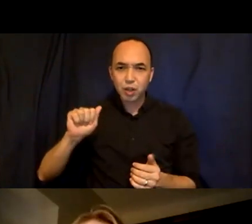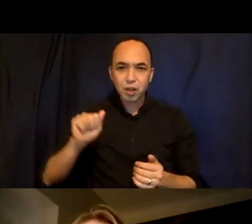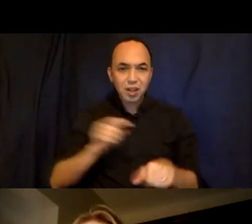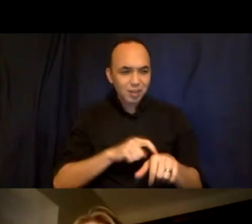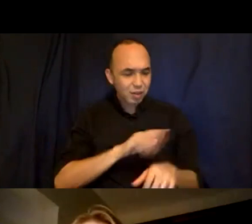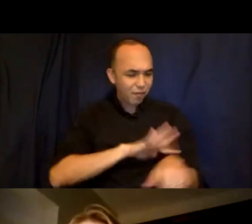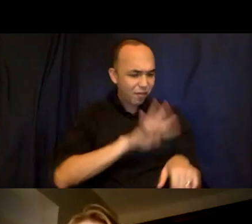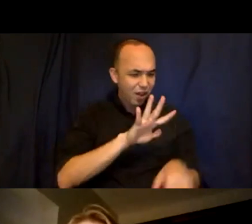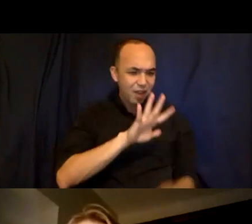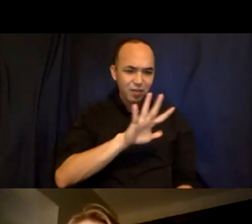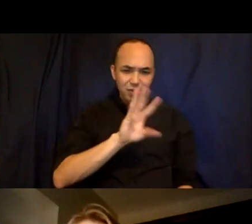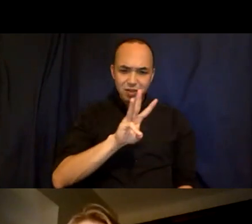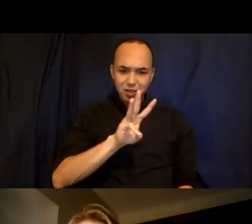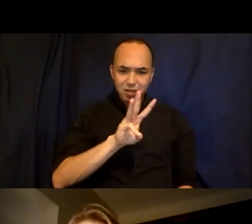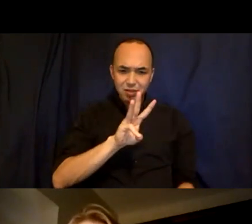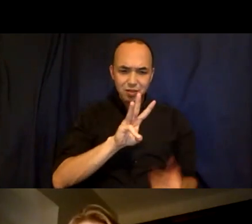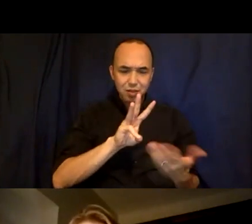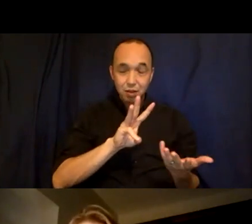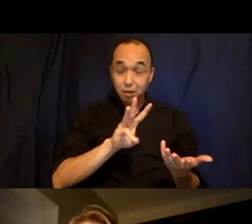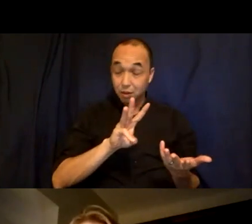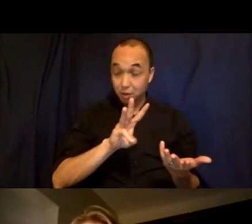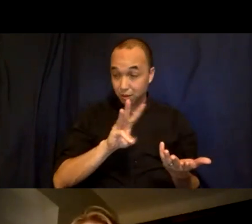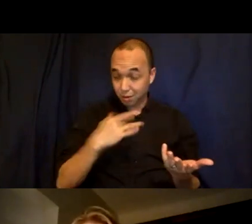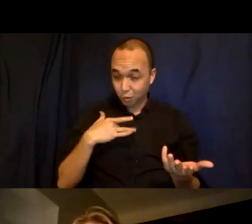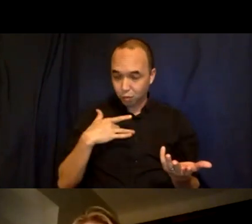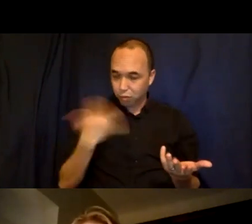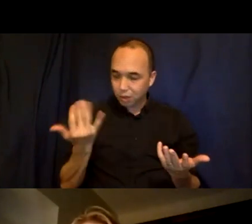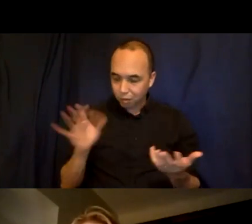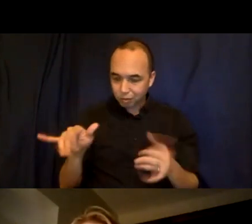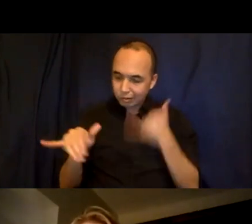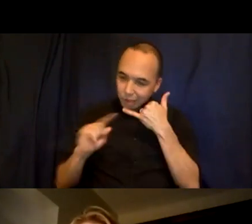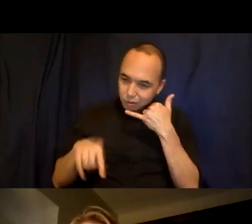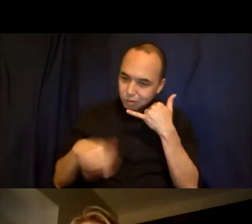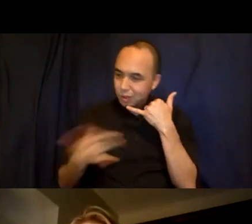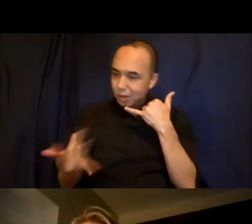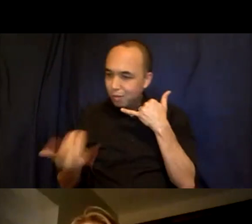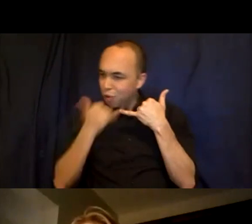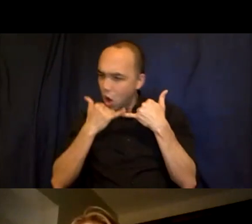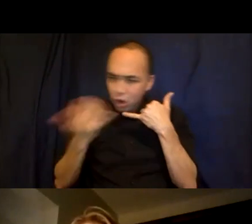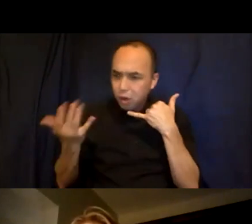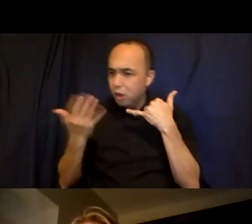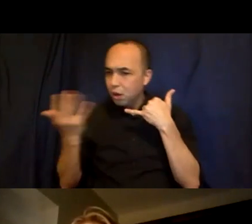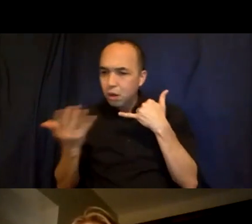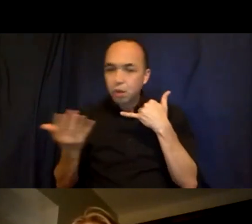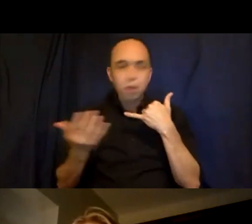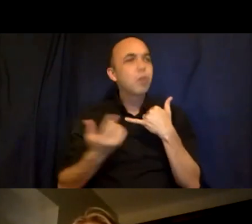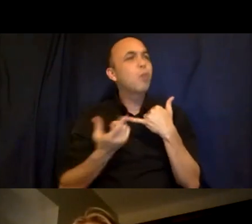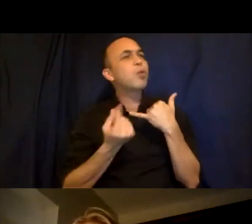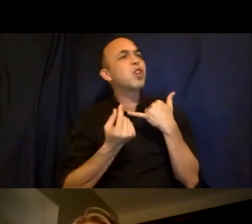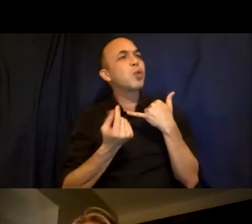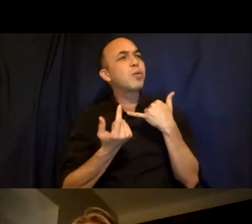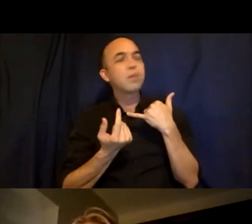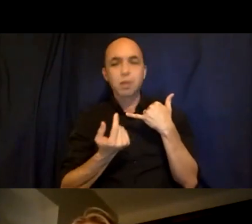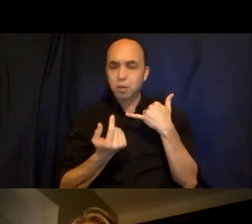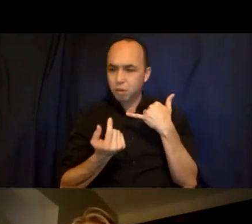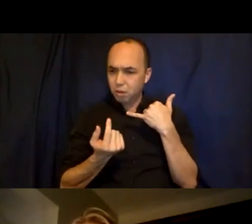5:56. And I'm like, what's going on? I thought it was bad news. And he was just calling me like, hey, okay, what do we got to do? And so I hurry up and give him